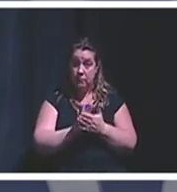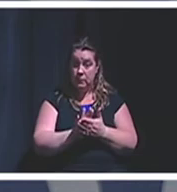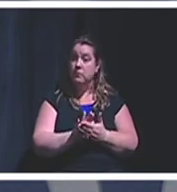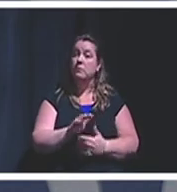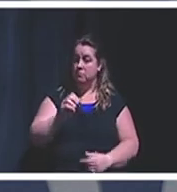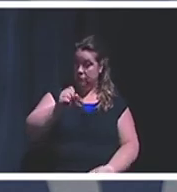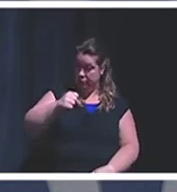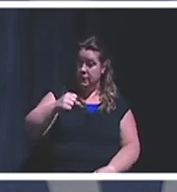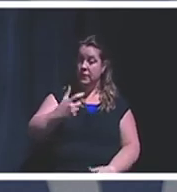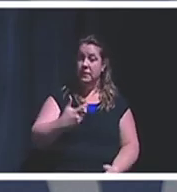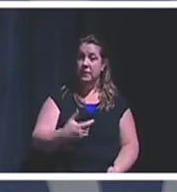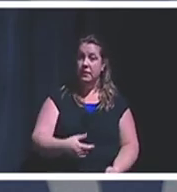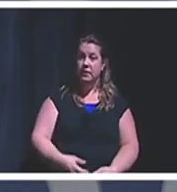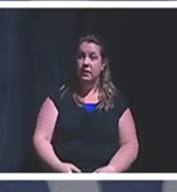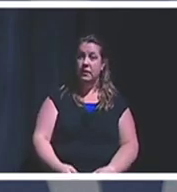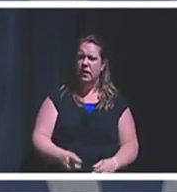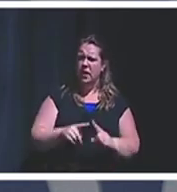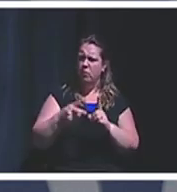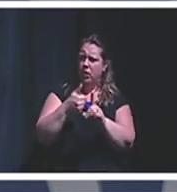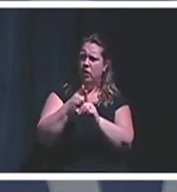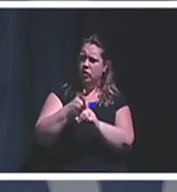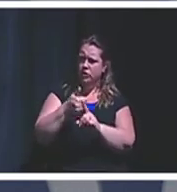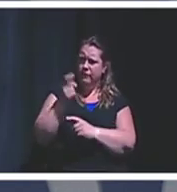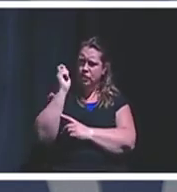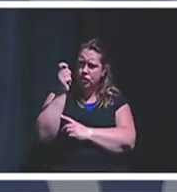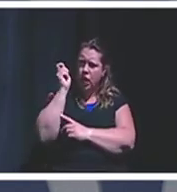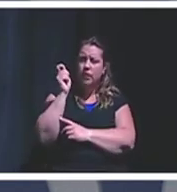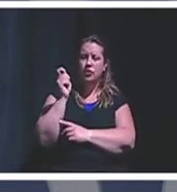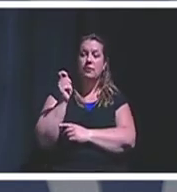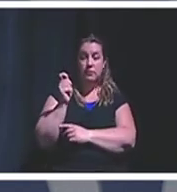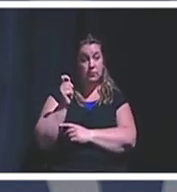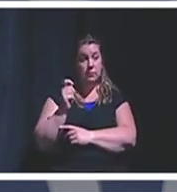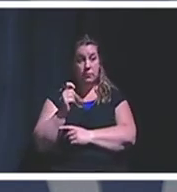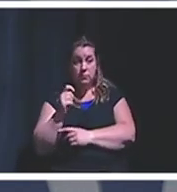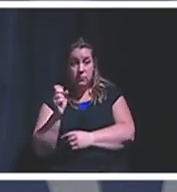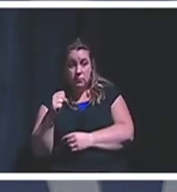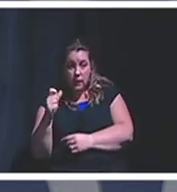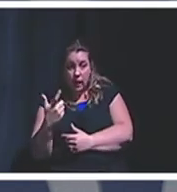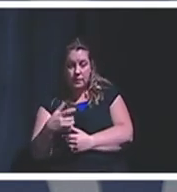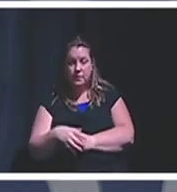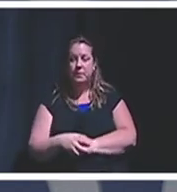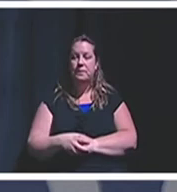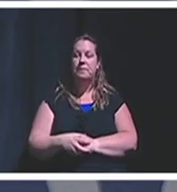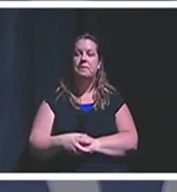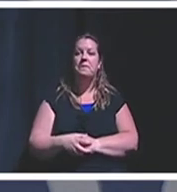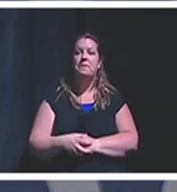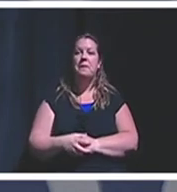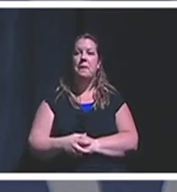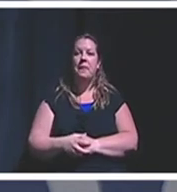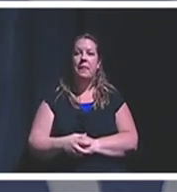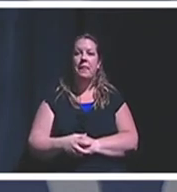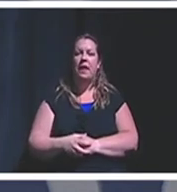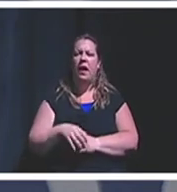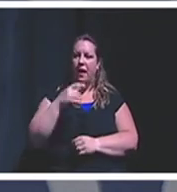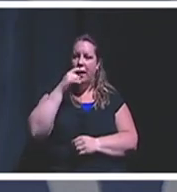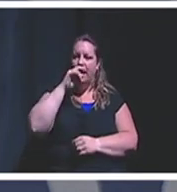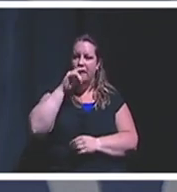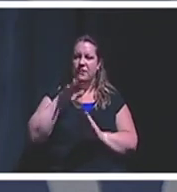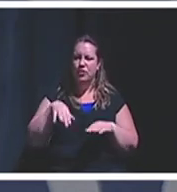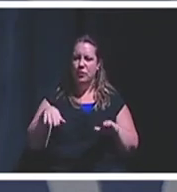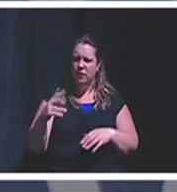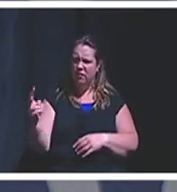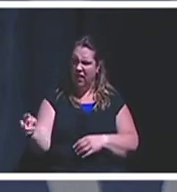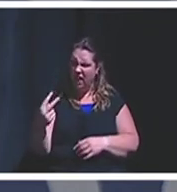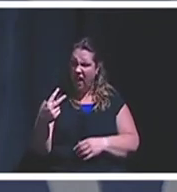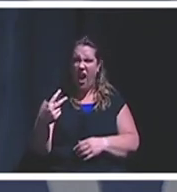Then they said, "You're a judge?" I said, "Yes." The kids would look and would say,